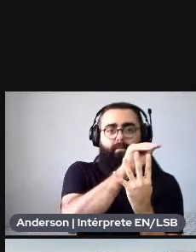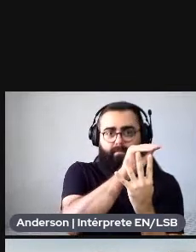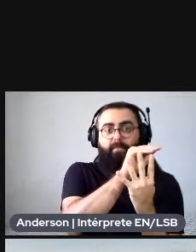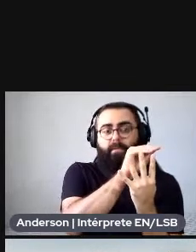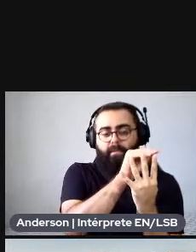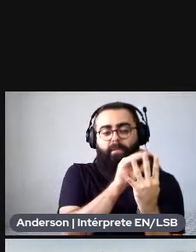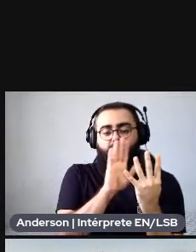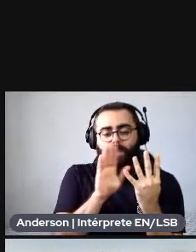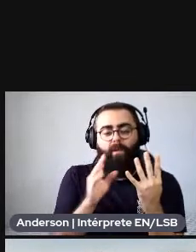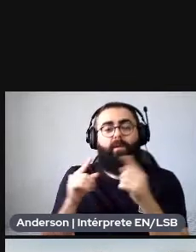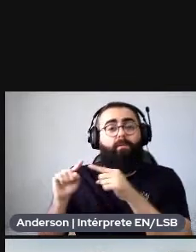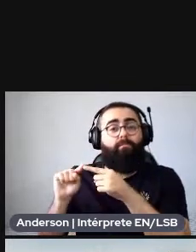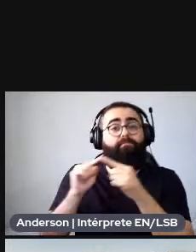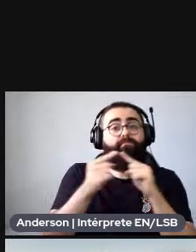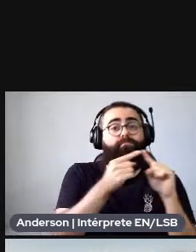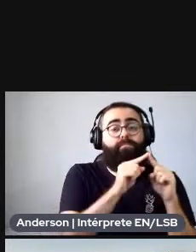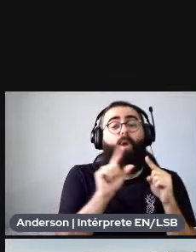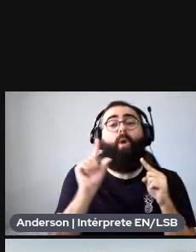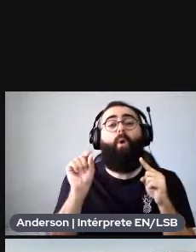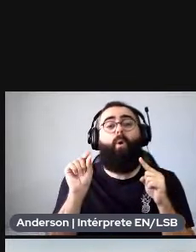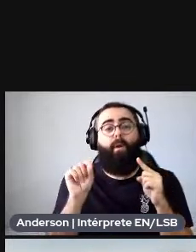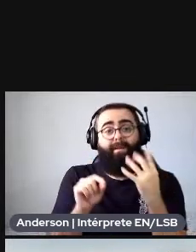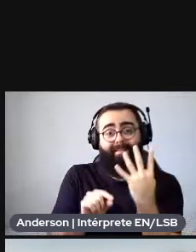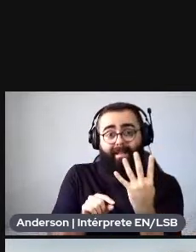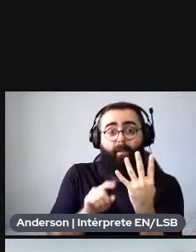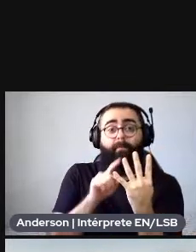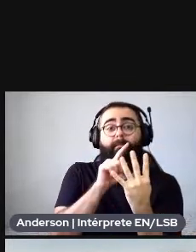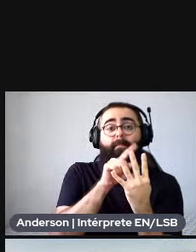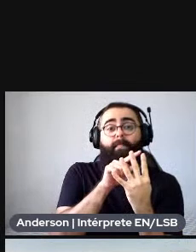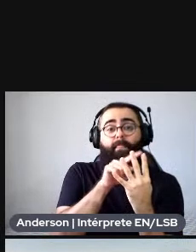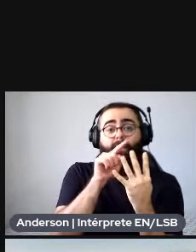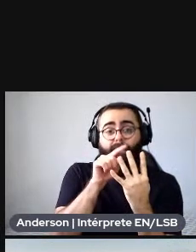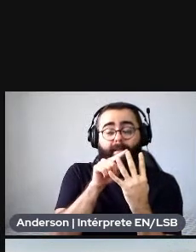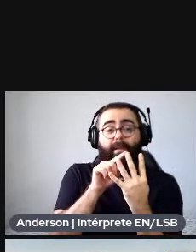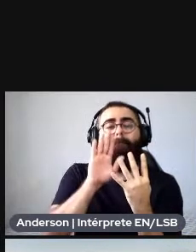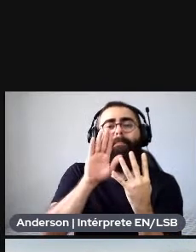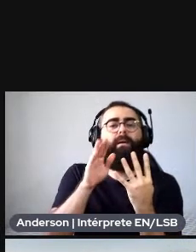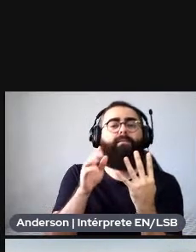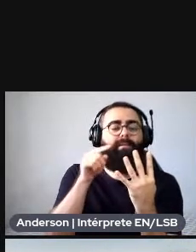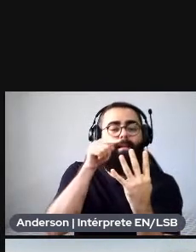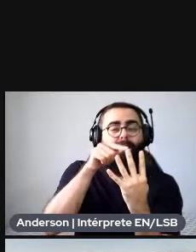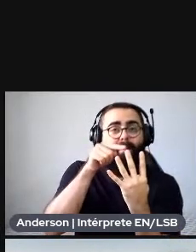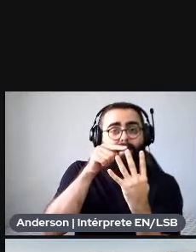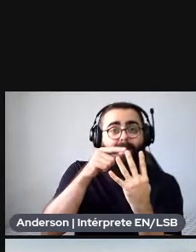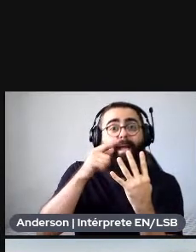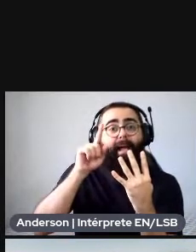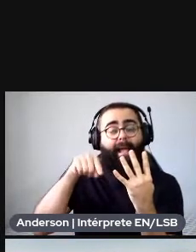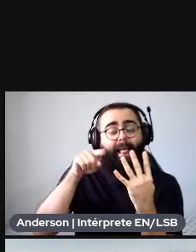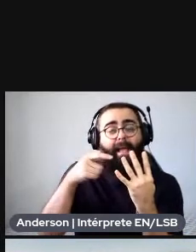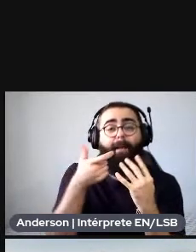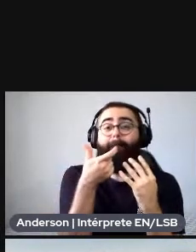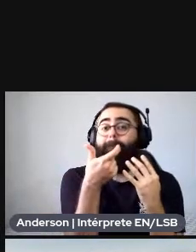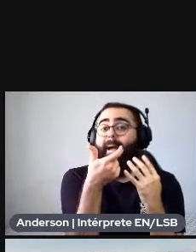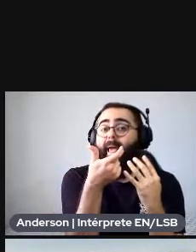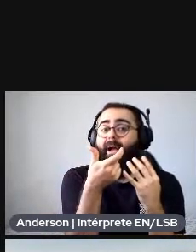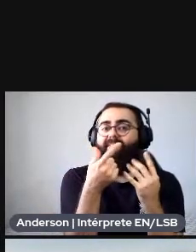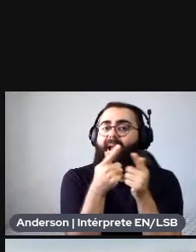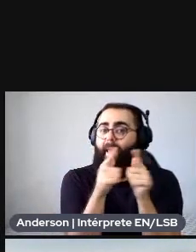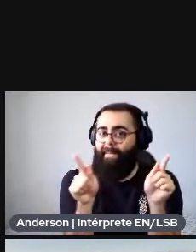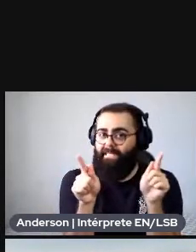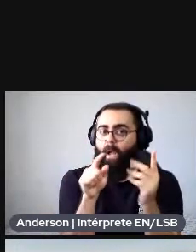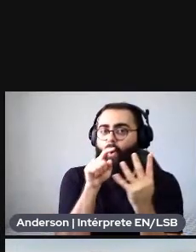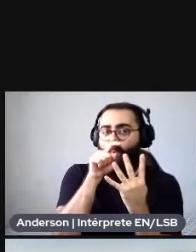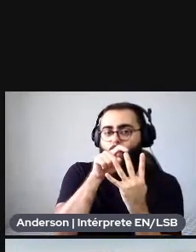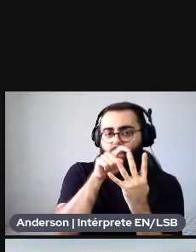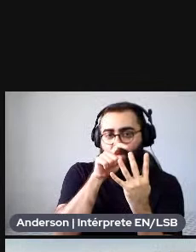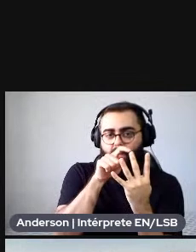construction, where the grammaticalized element here, the auxiliary, is then the most important element of the construction. And